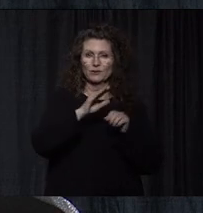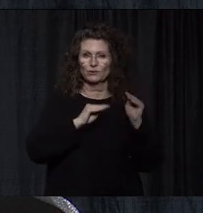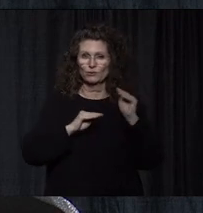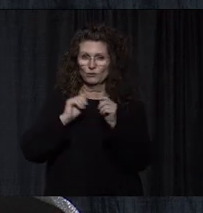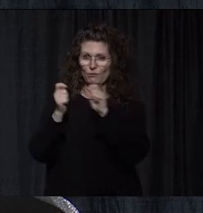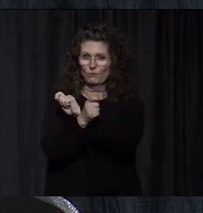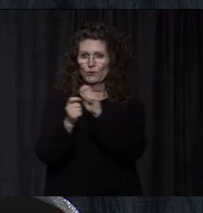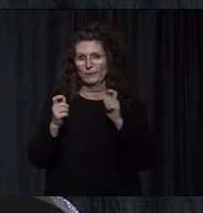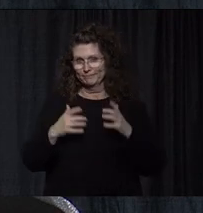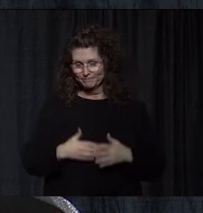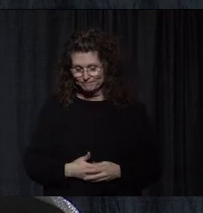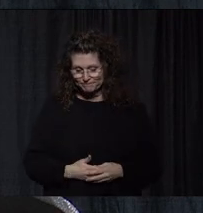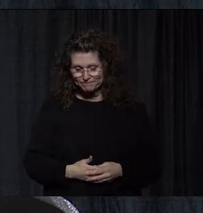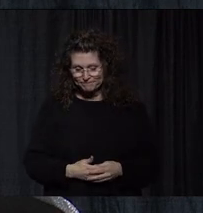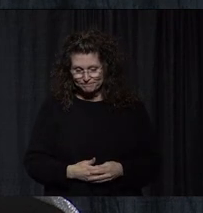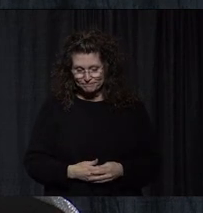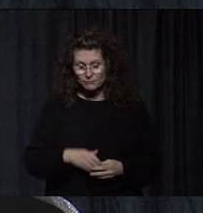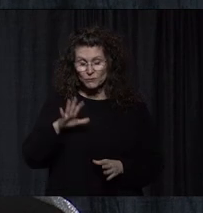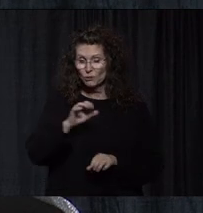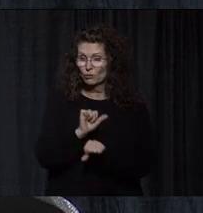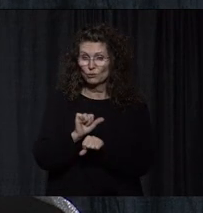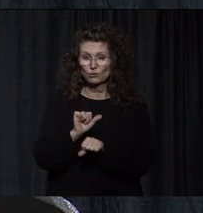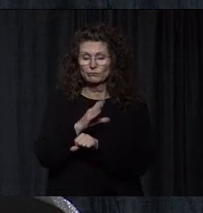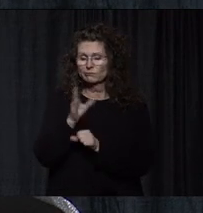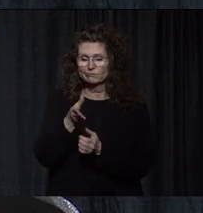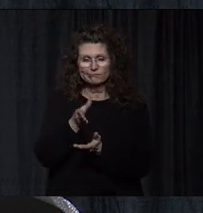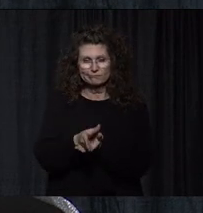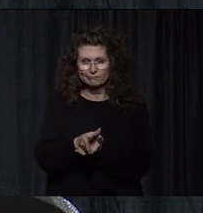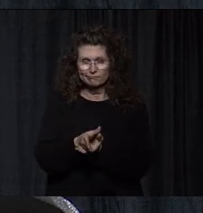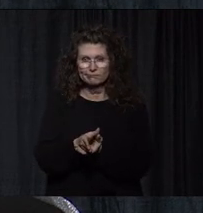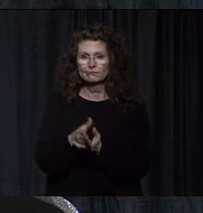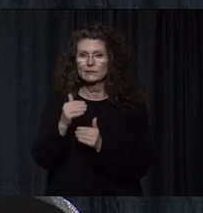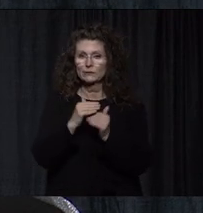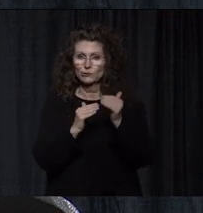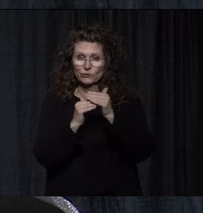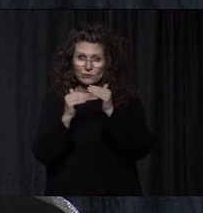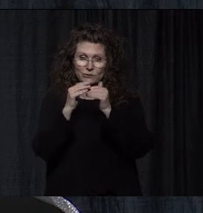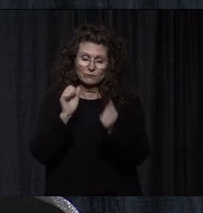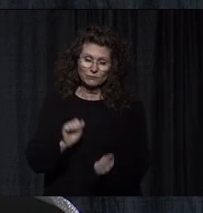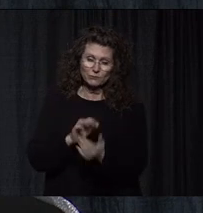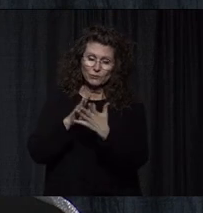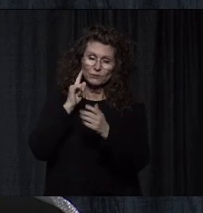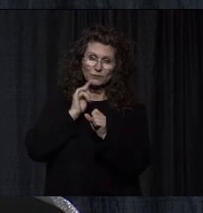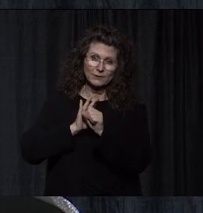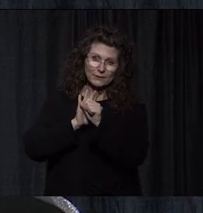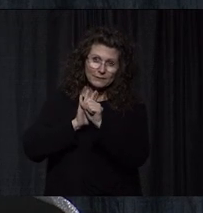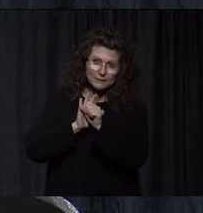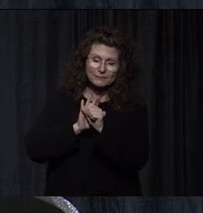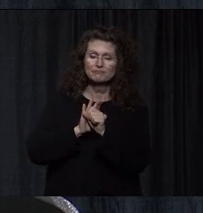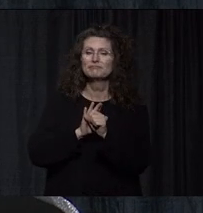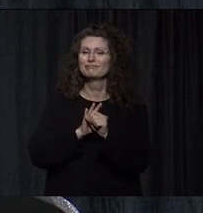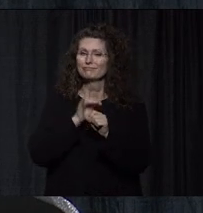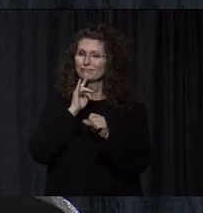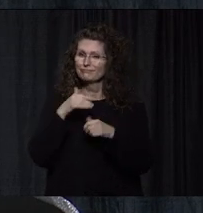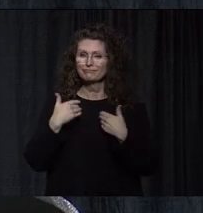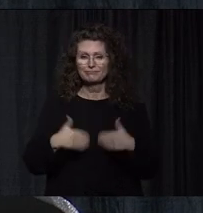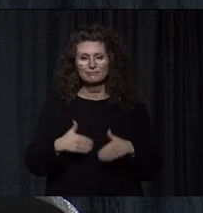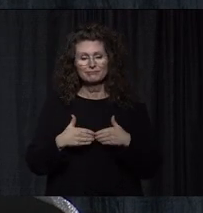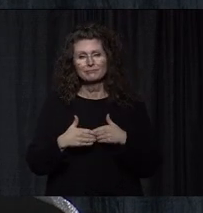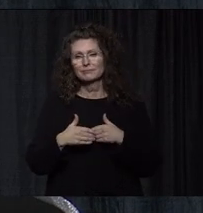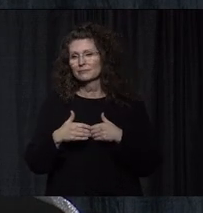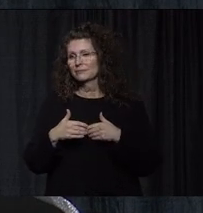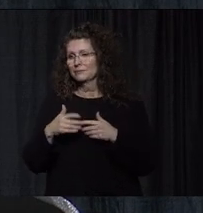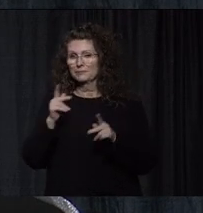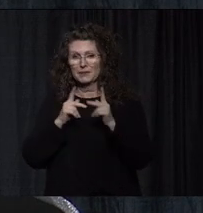Canada. Her tireless work and her intersectional approach to advocacy makes her a sought-after